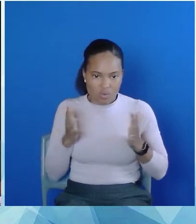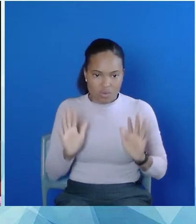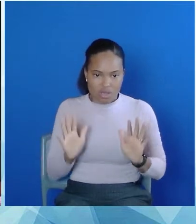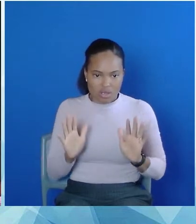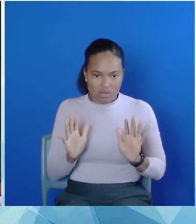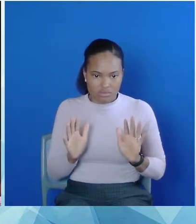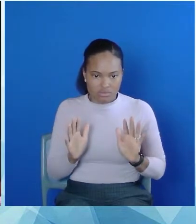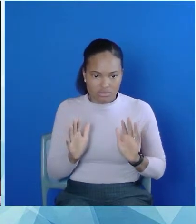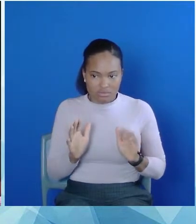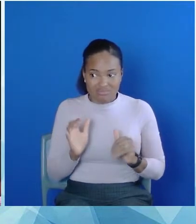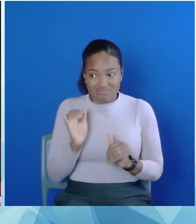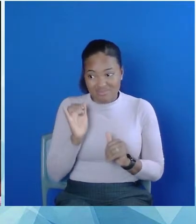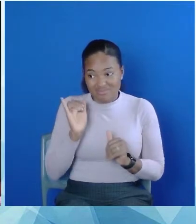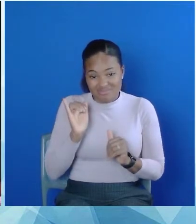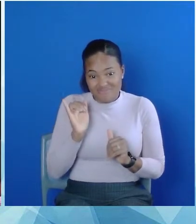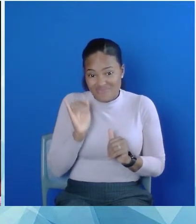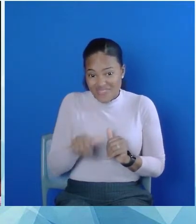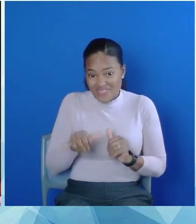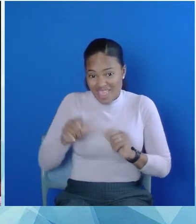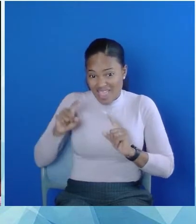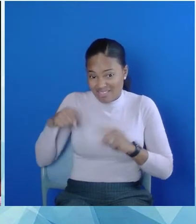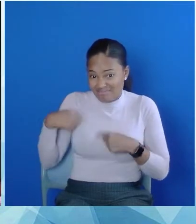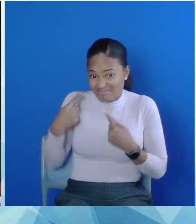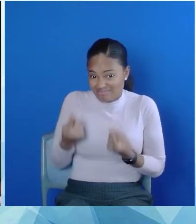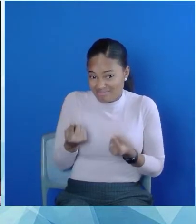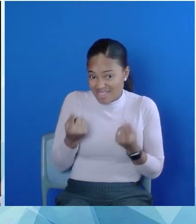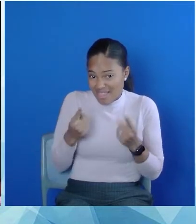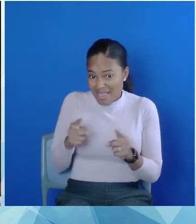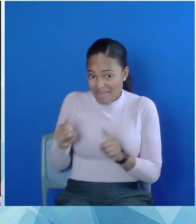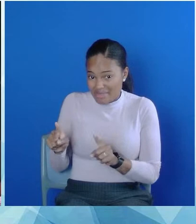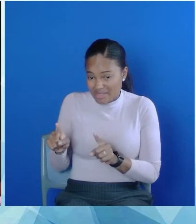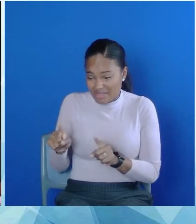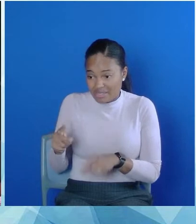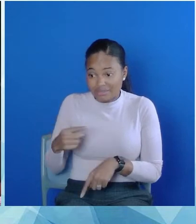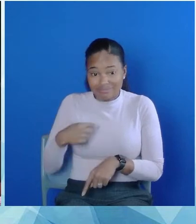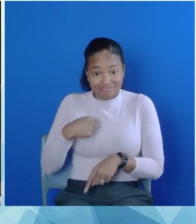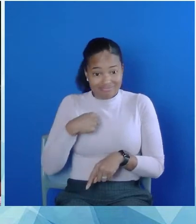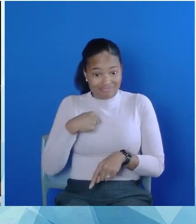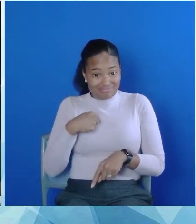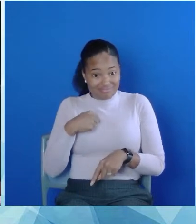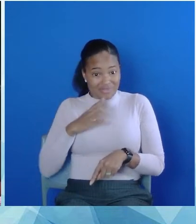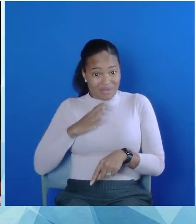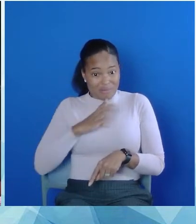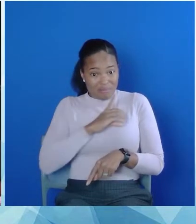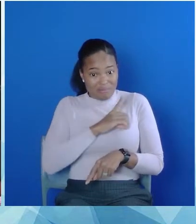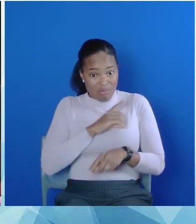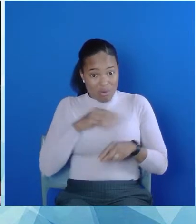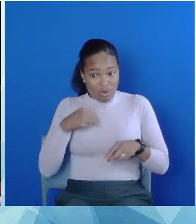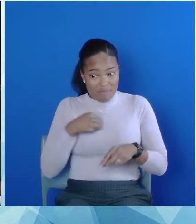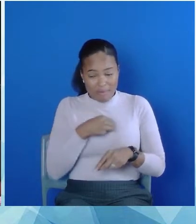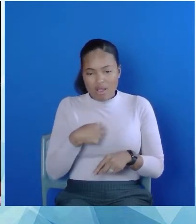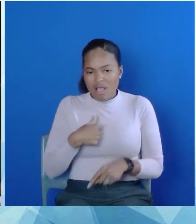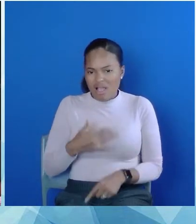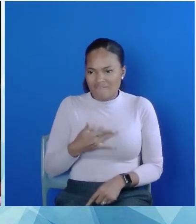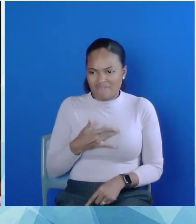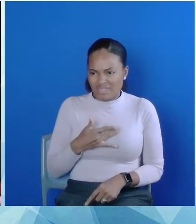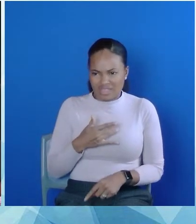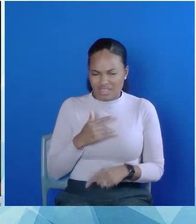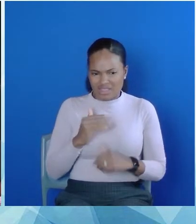which has been what's happening recently. As a board member, it makes me feel uncomfortable taking